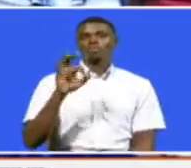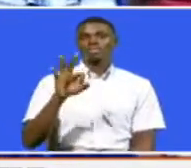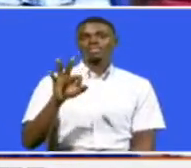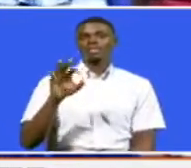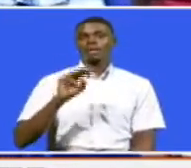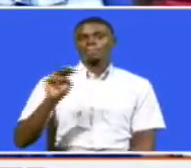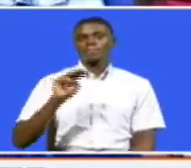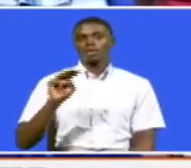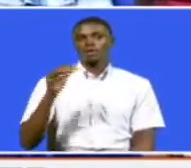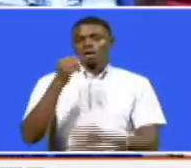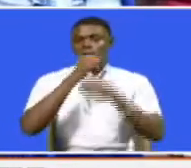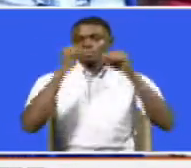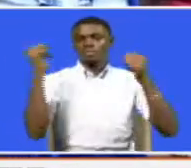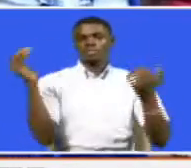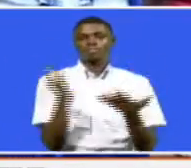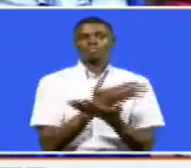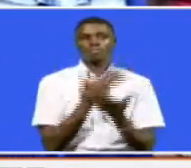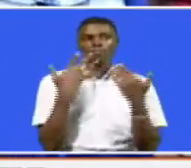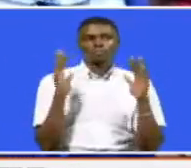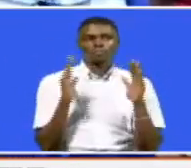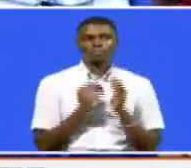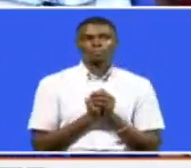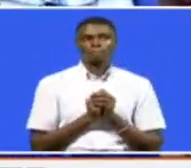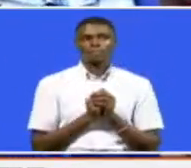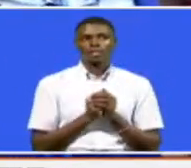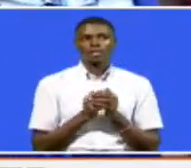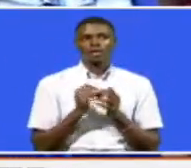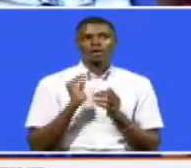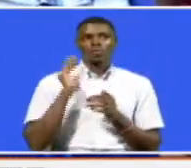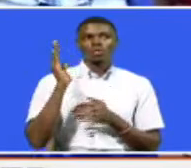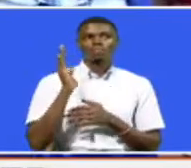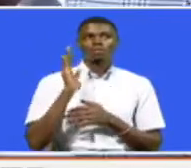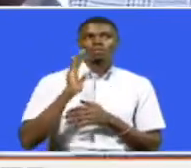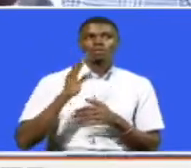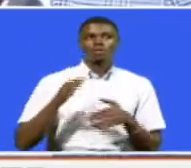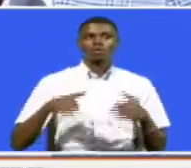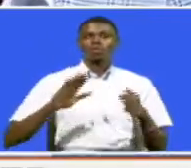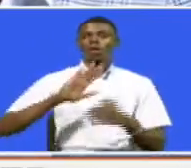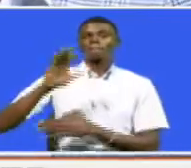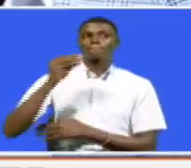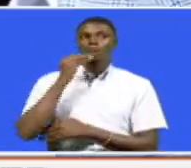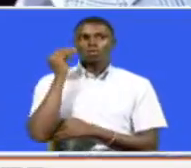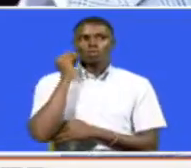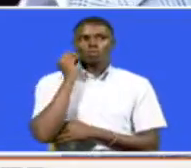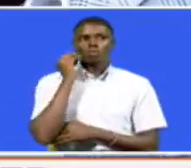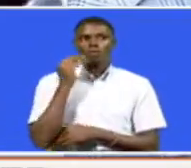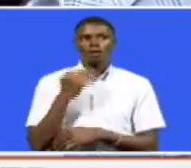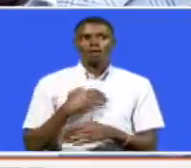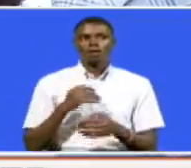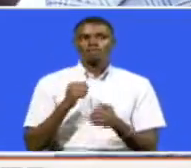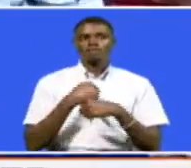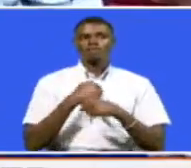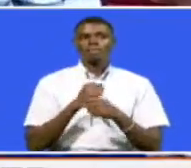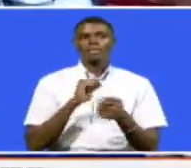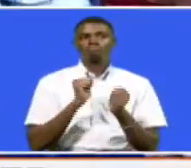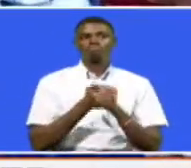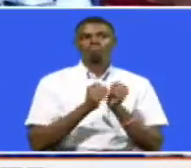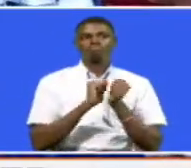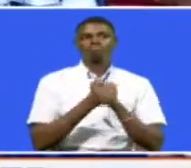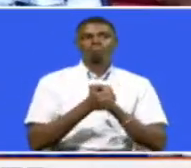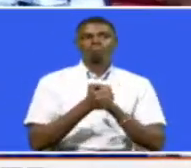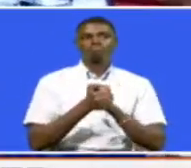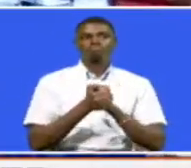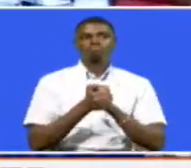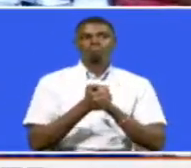cleared by the president, and she should be on her way back home. We have made changes in the National Hospital Insurance